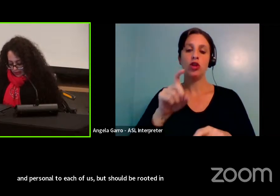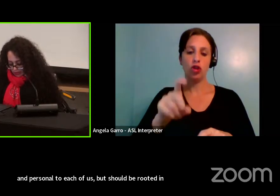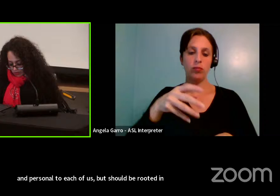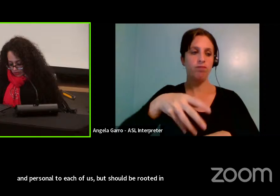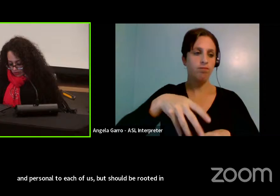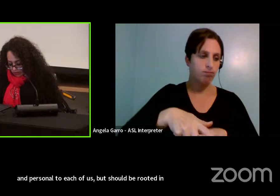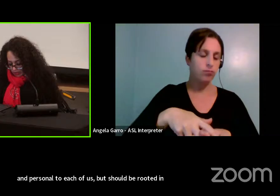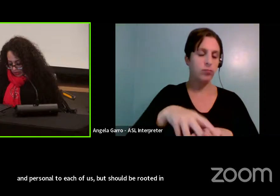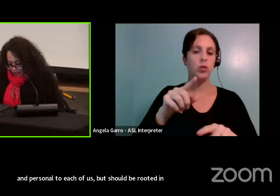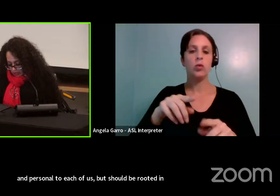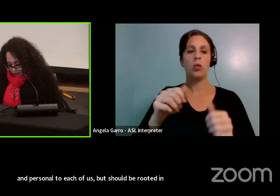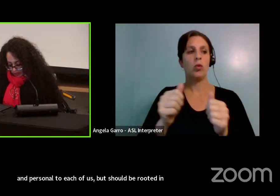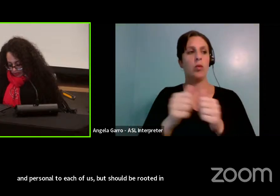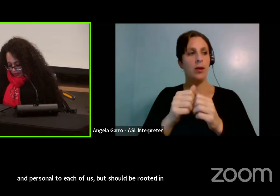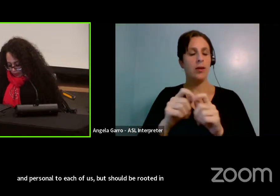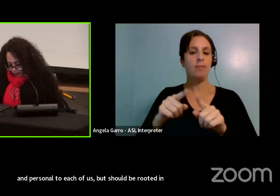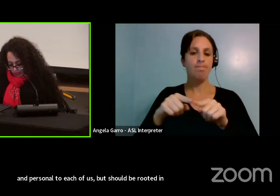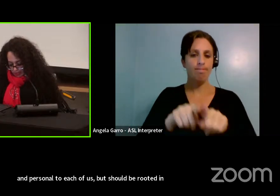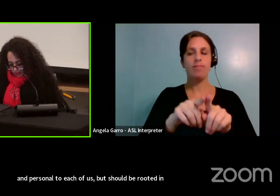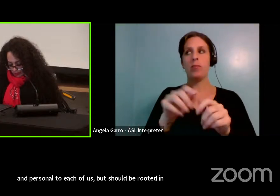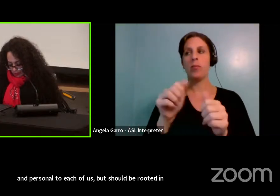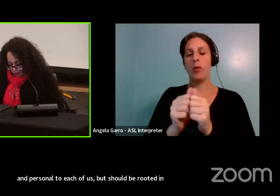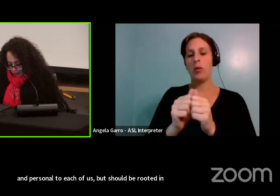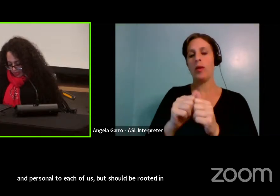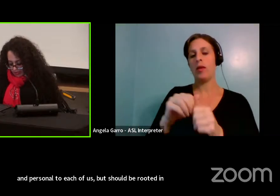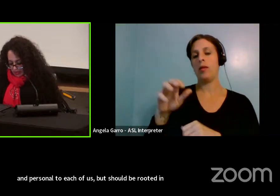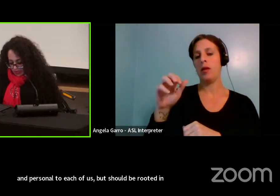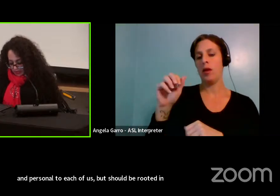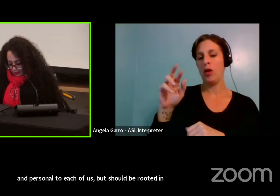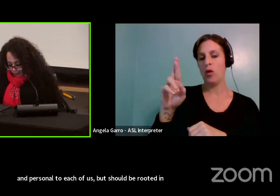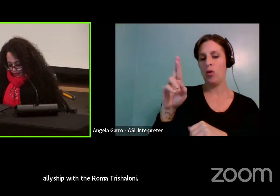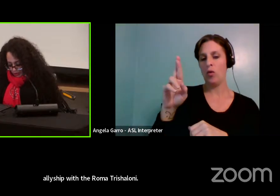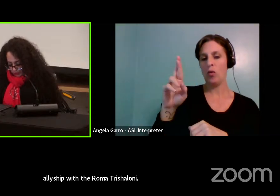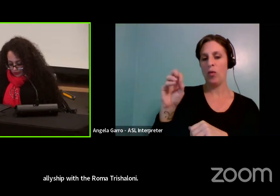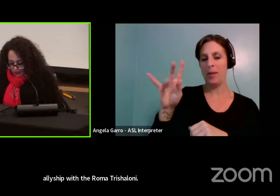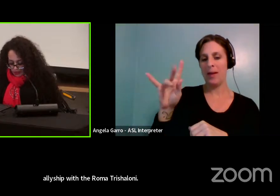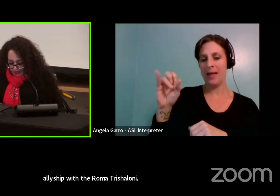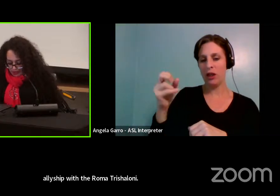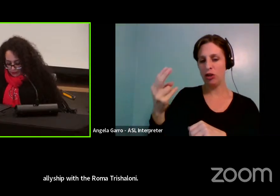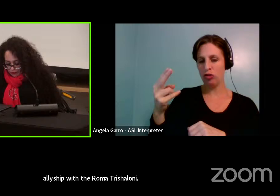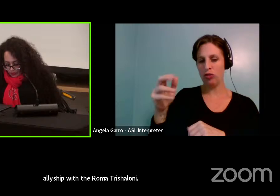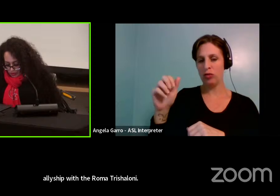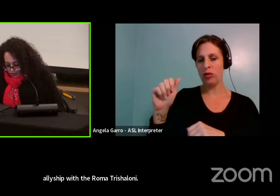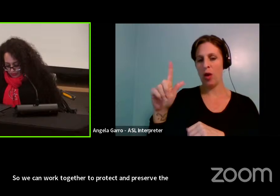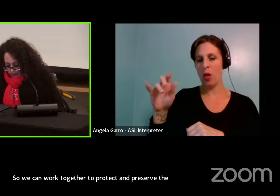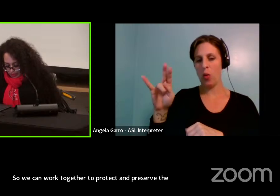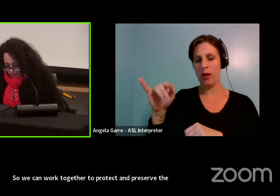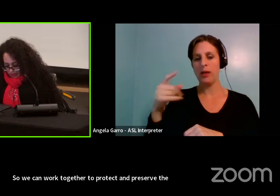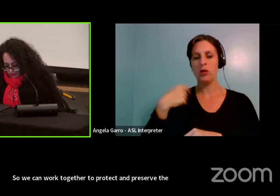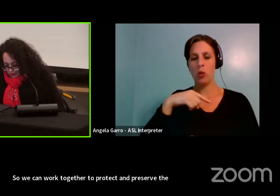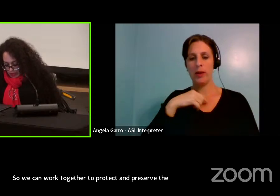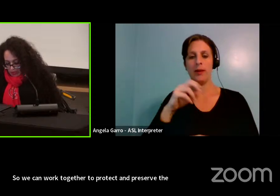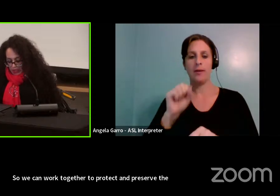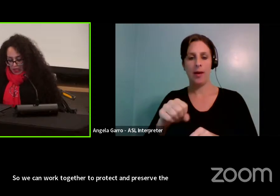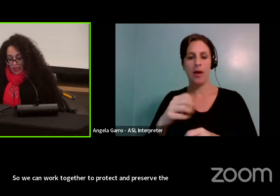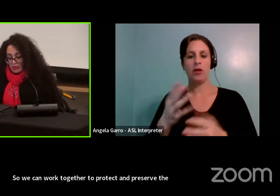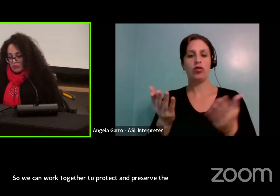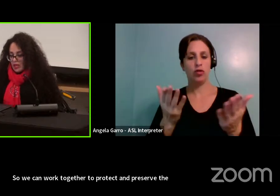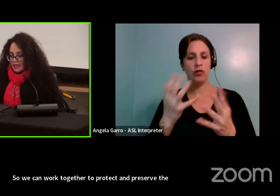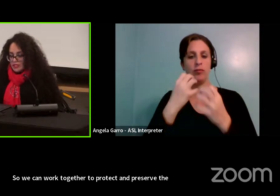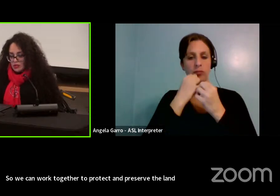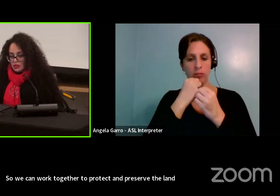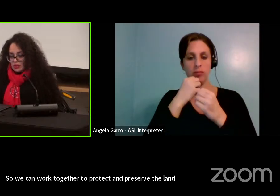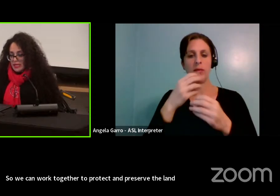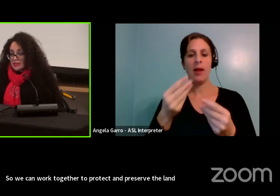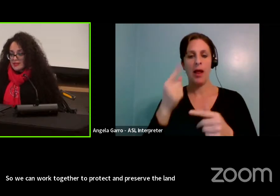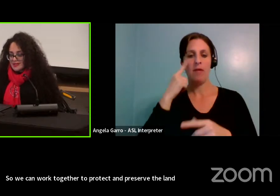the Ramaytush Ohlone, so we can work together to protect and preserve the land for future generations.